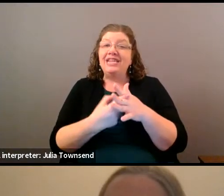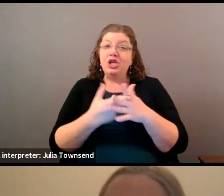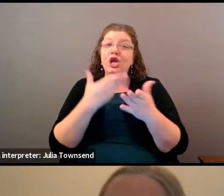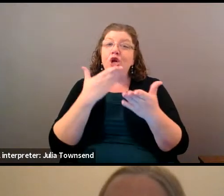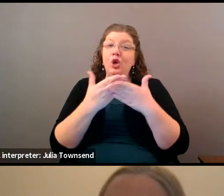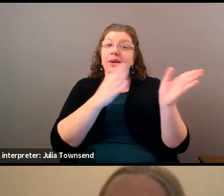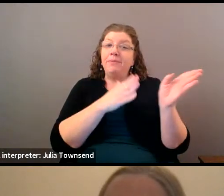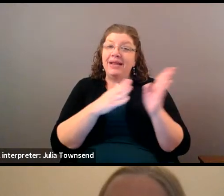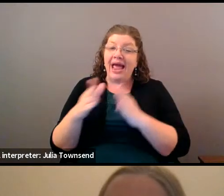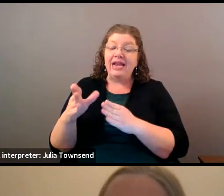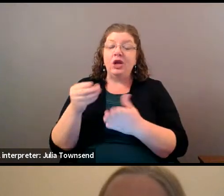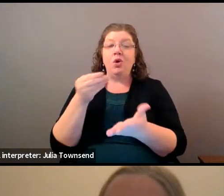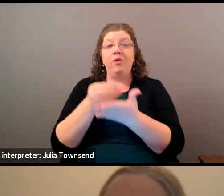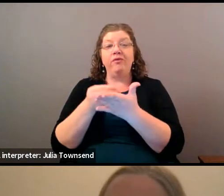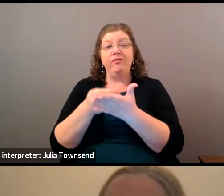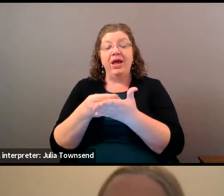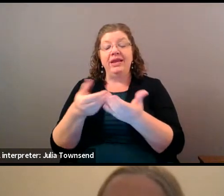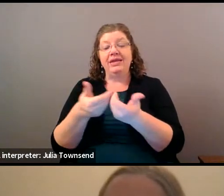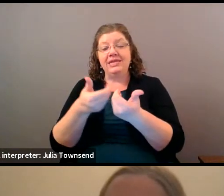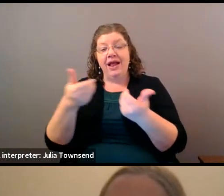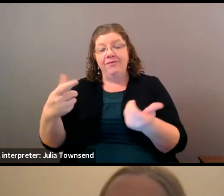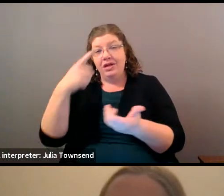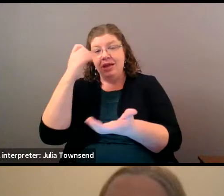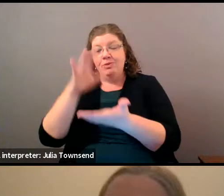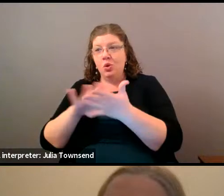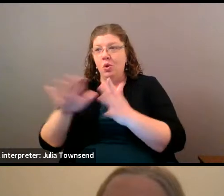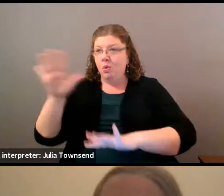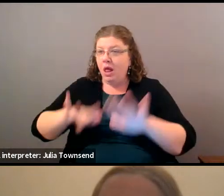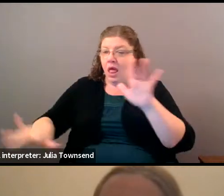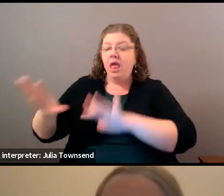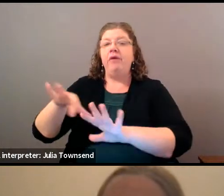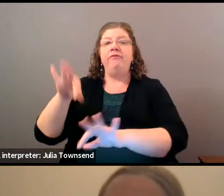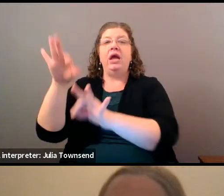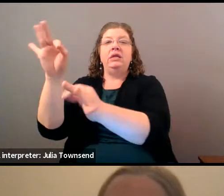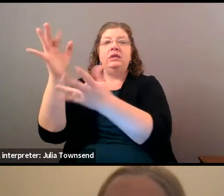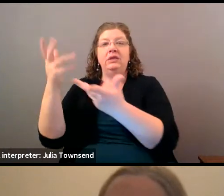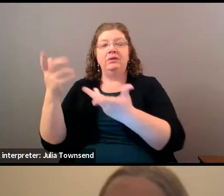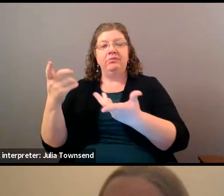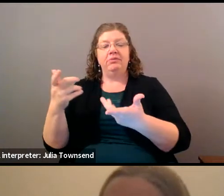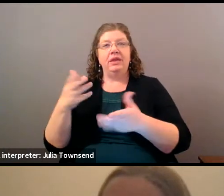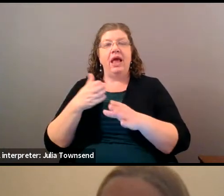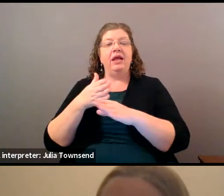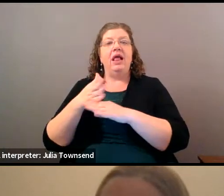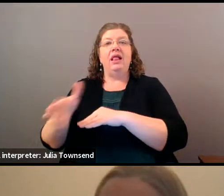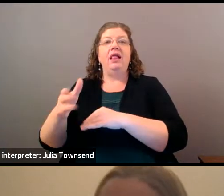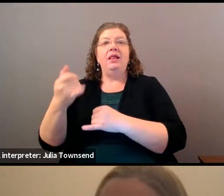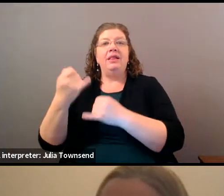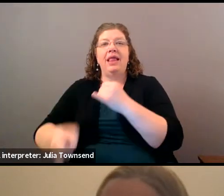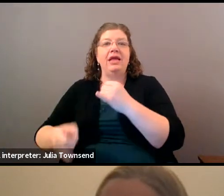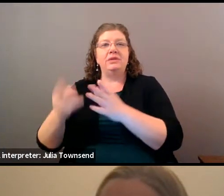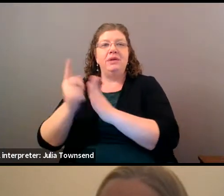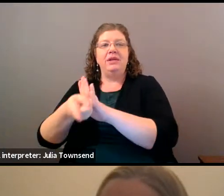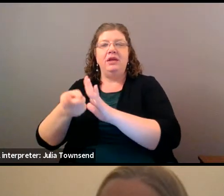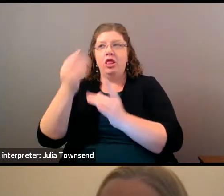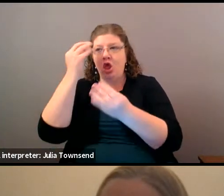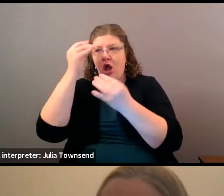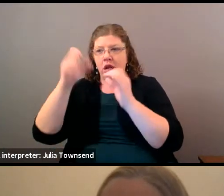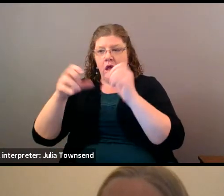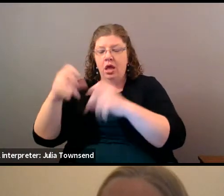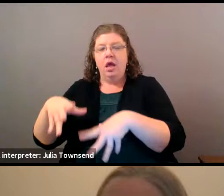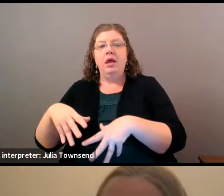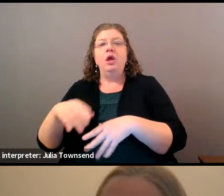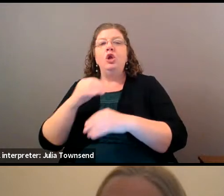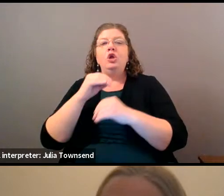set aside for the summer school was kind of scrambling, kind of almost an afterthought at the late date. None of the detail about the limit